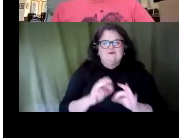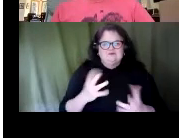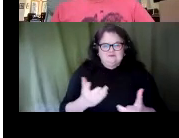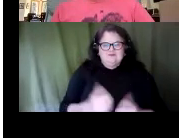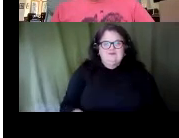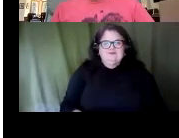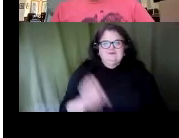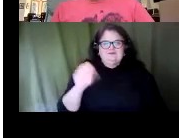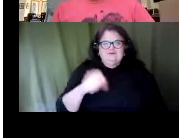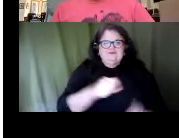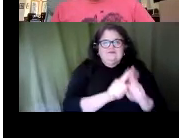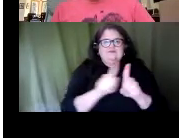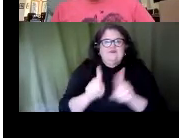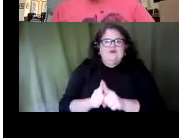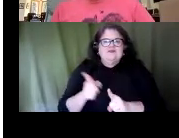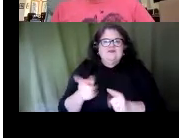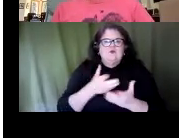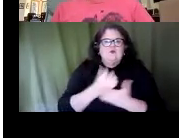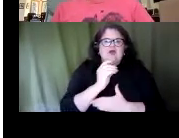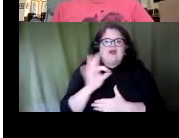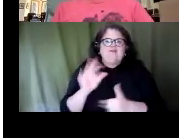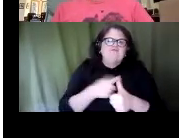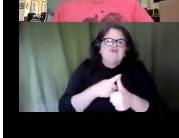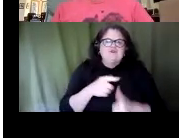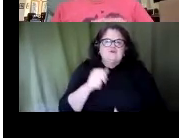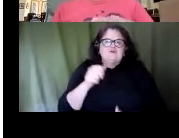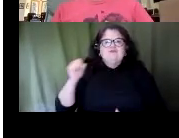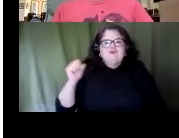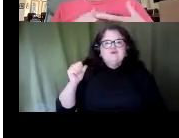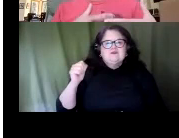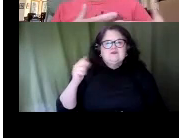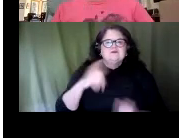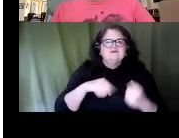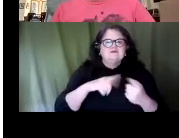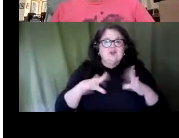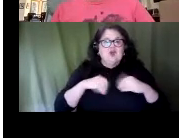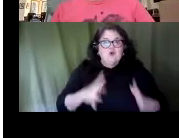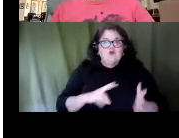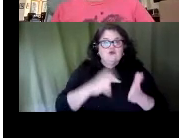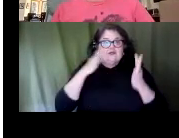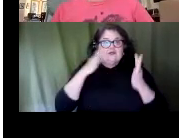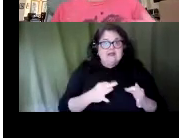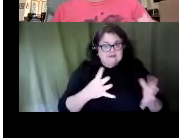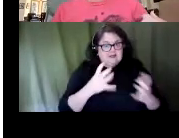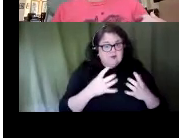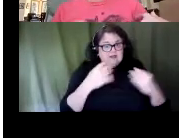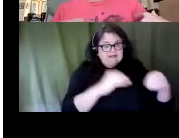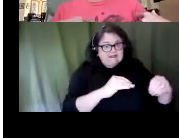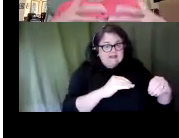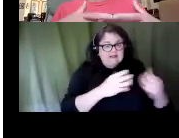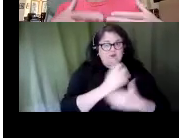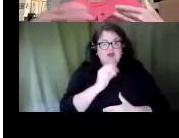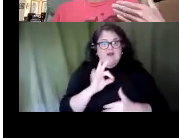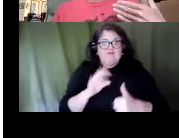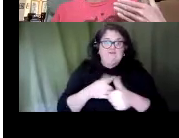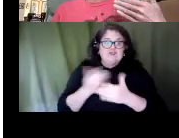But yeah, there's also right of first refusal when the owner decides they want to sell, right of first offer, which at